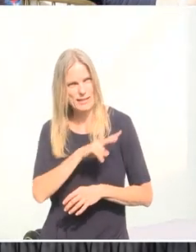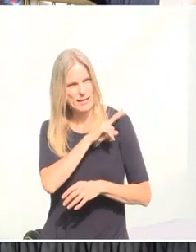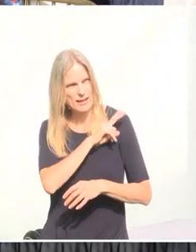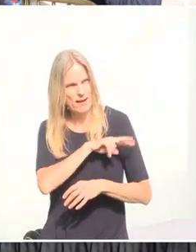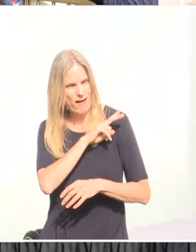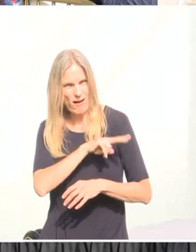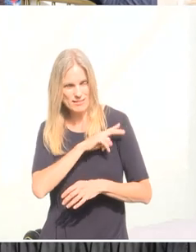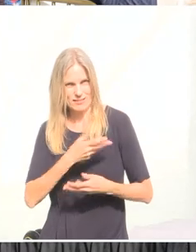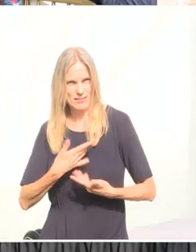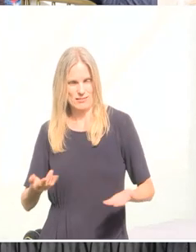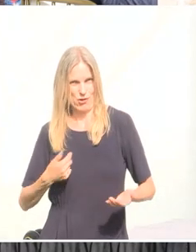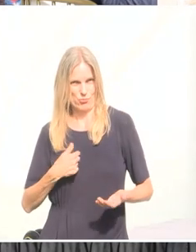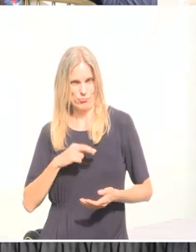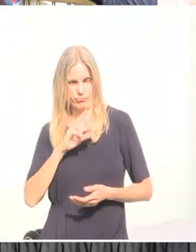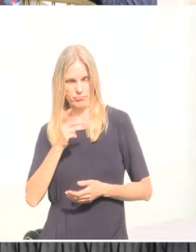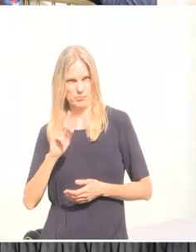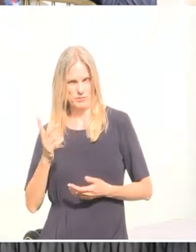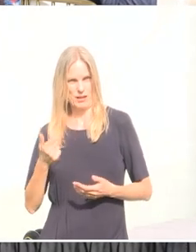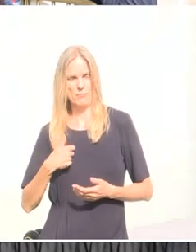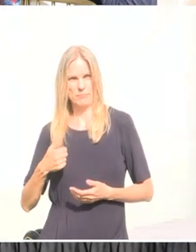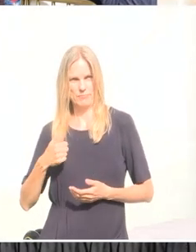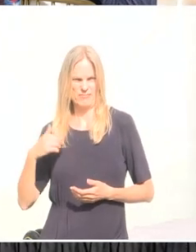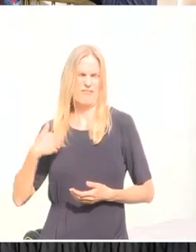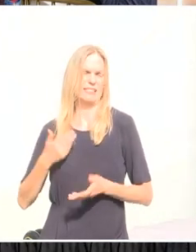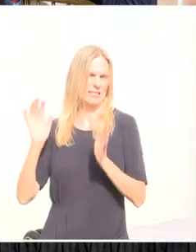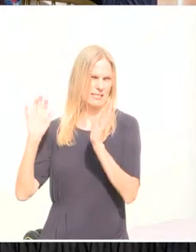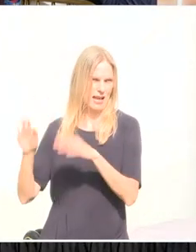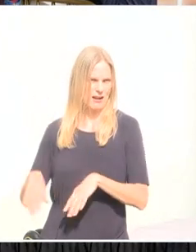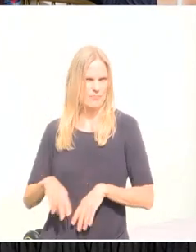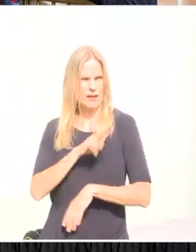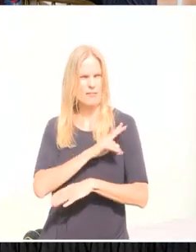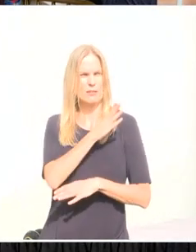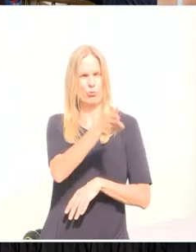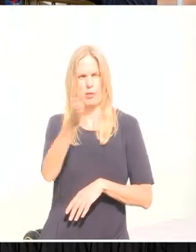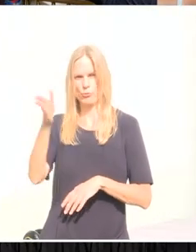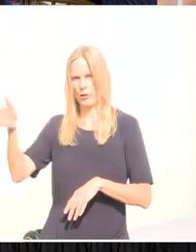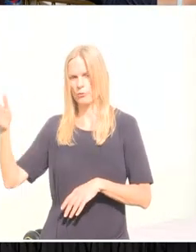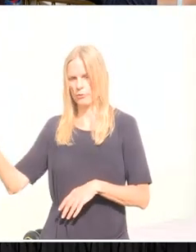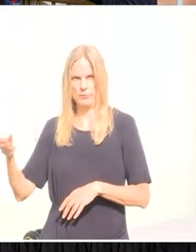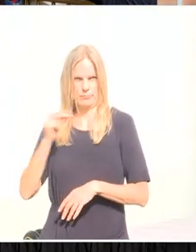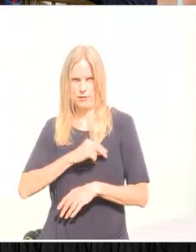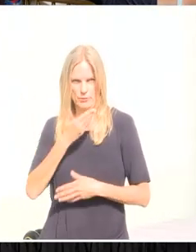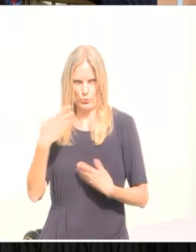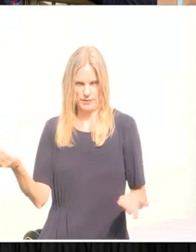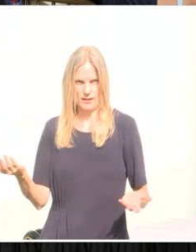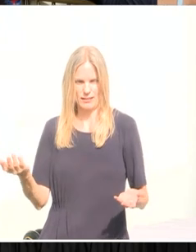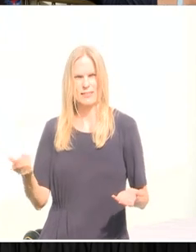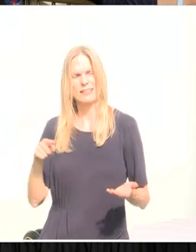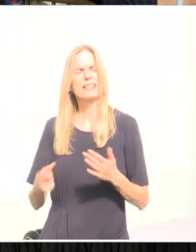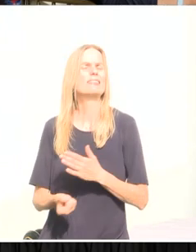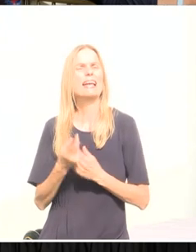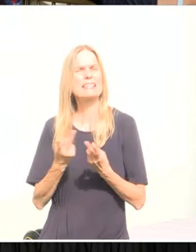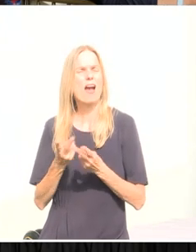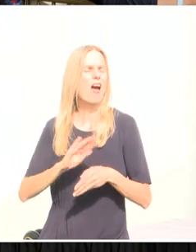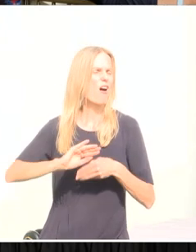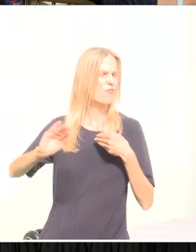wrong. Well, then I got tired of it. They're just going to ship me to another doctor. Why bother? And so you get this avoidance behavior. But